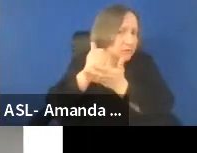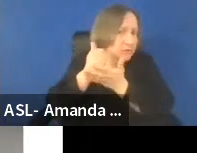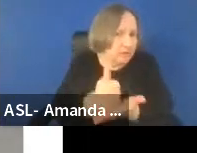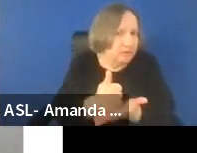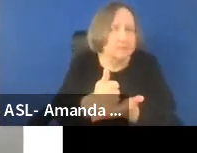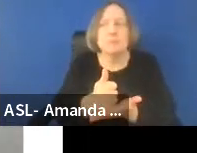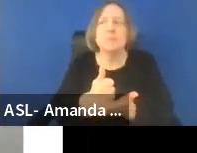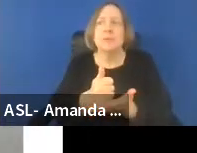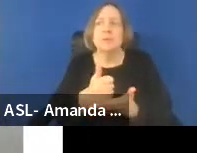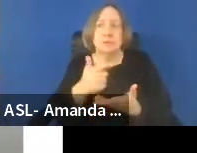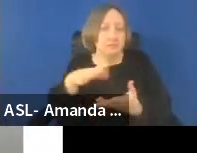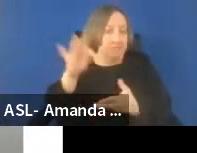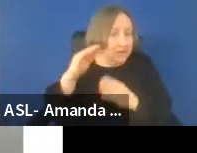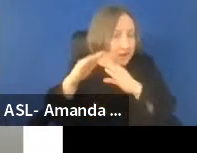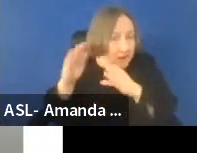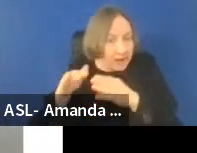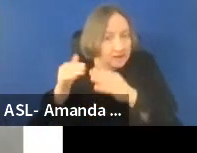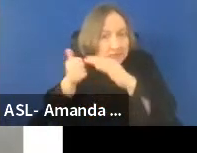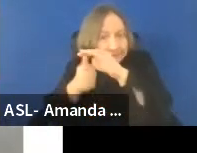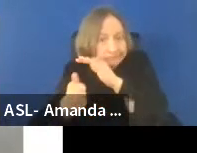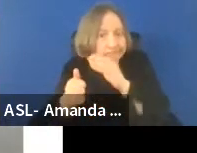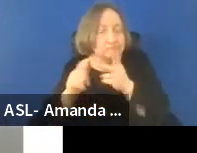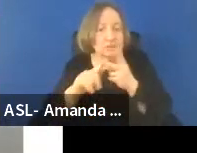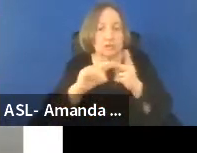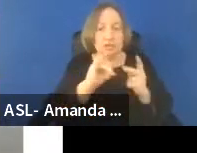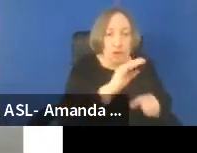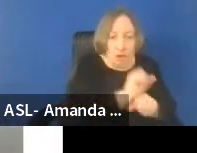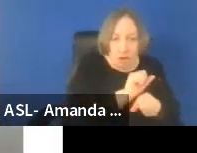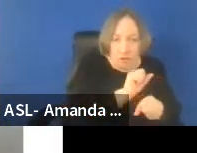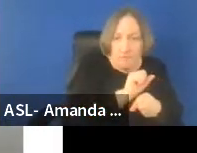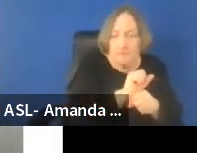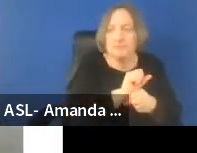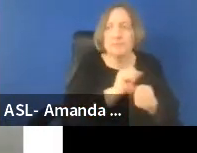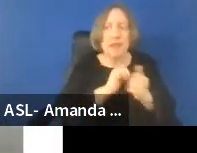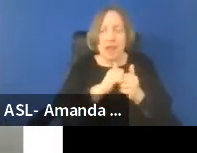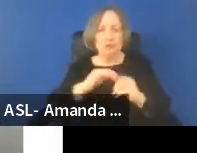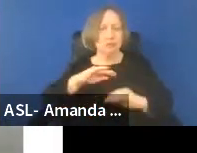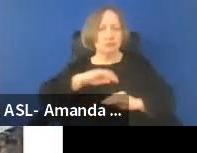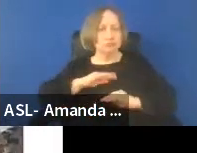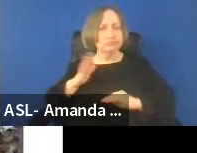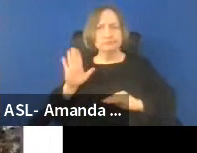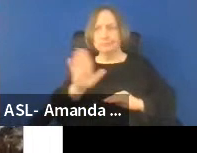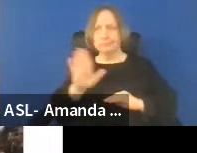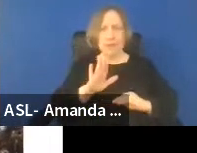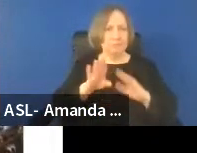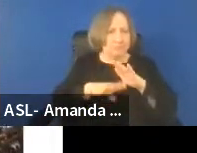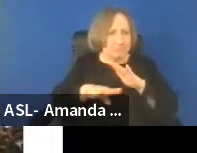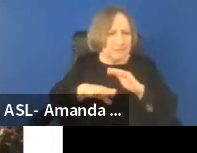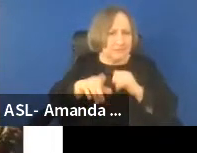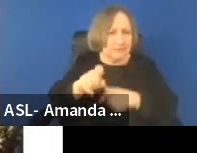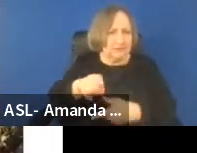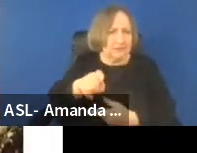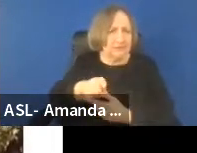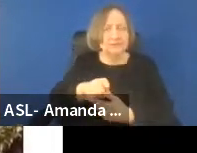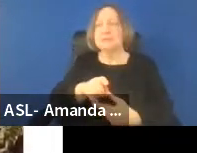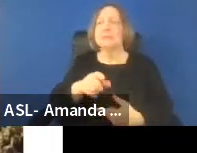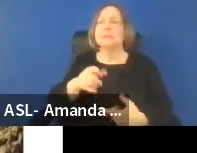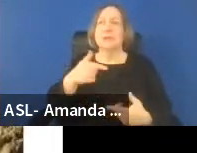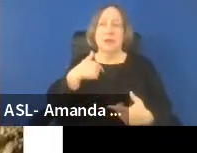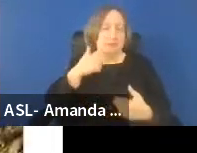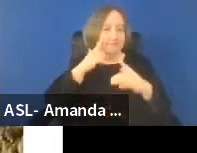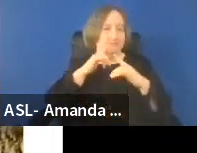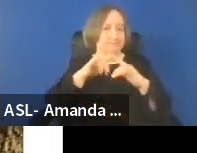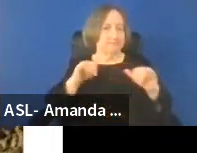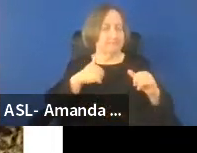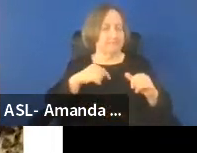find them housing, a job, a way to meet their essential needs. But at the same time, I've found the city may